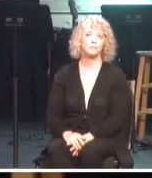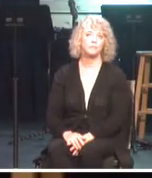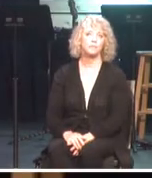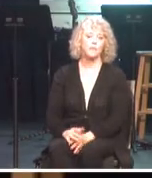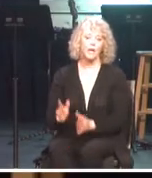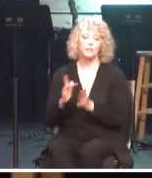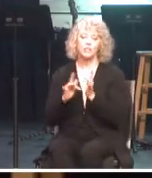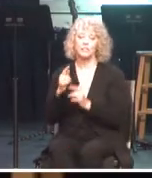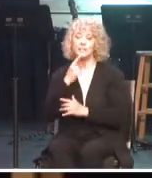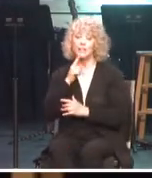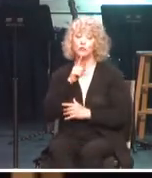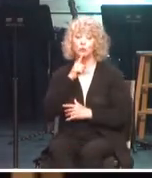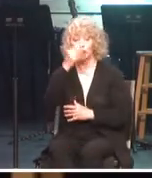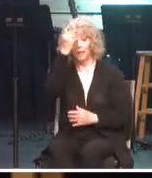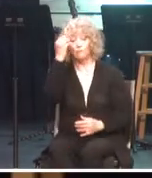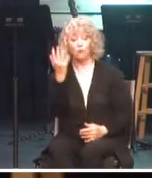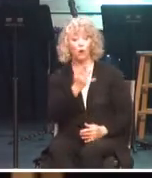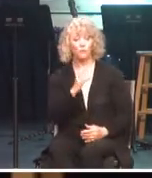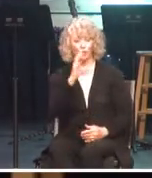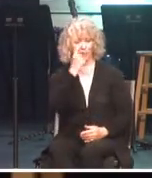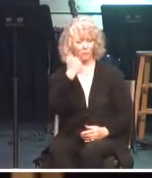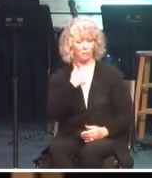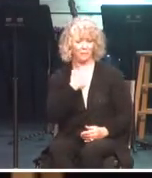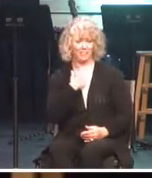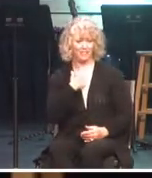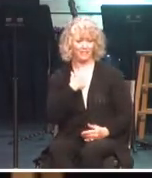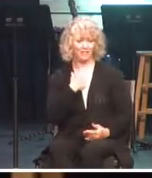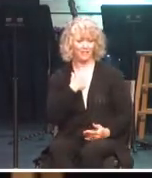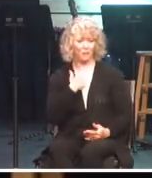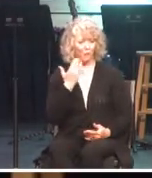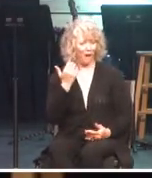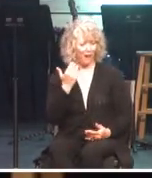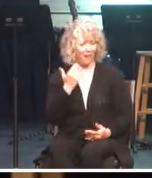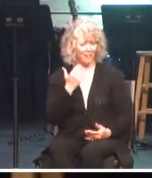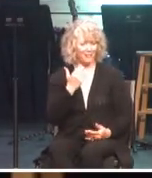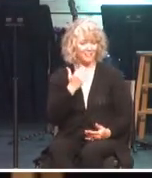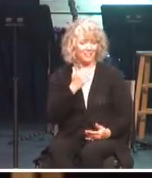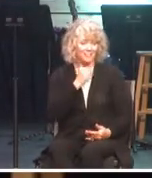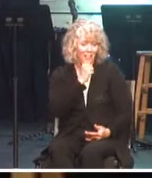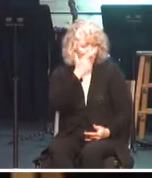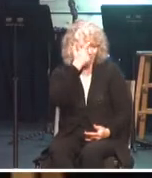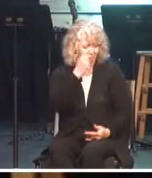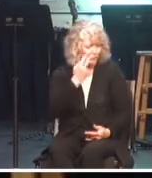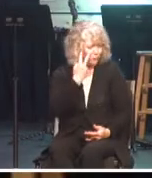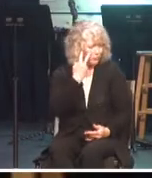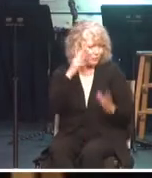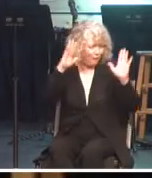Jesus says, "Truly I say to you, you seek me not because you saw signs," signs in the plural.